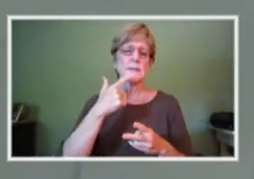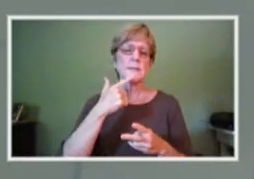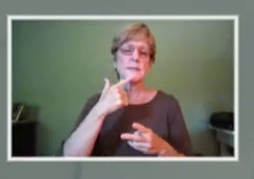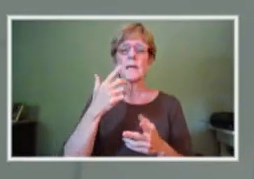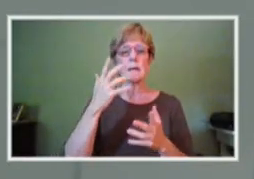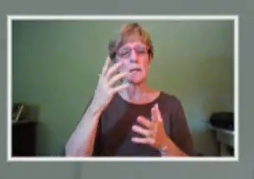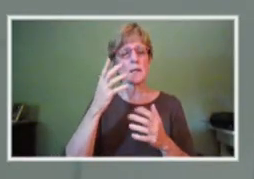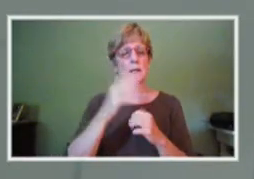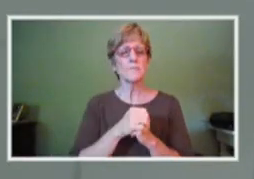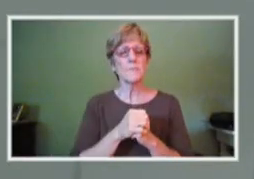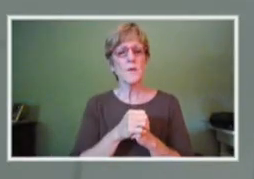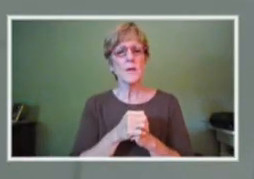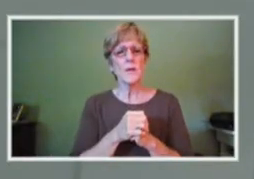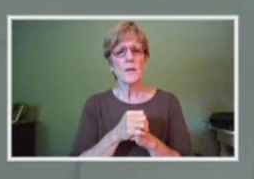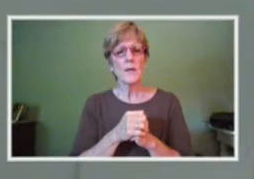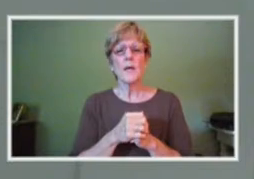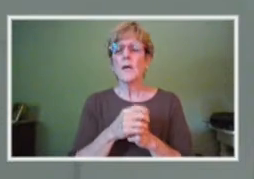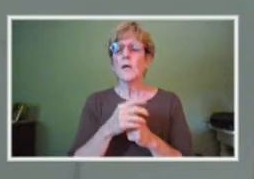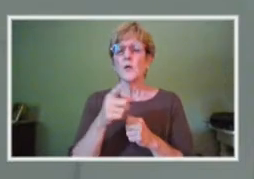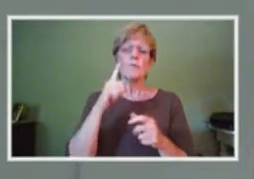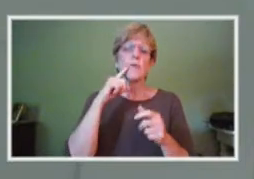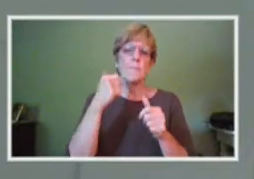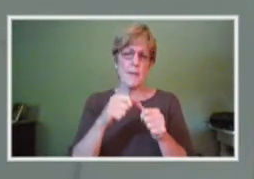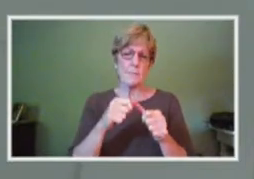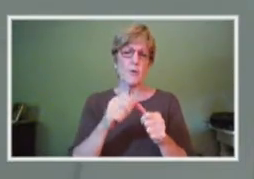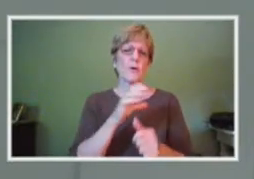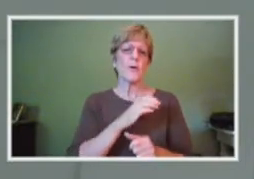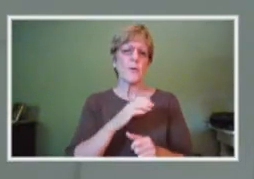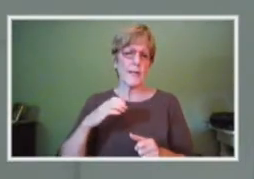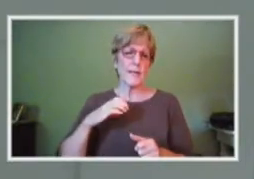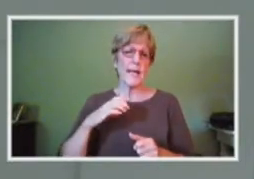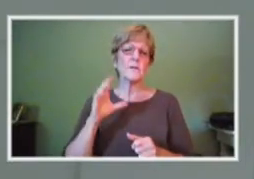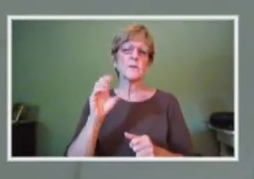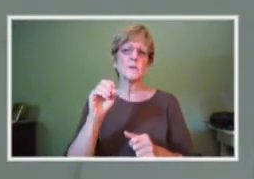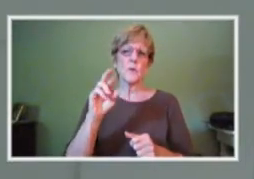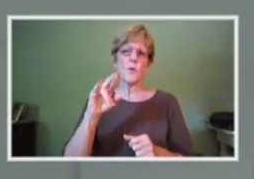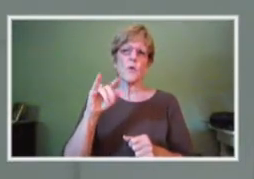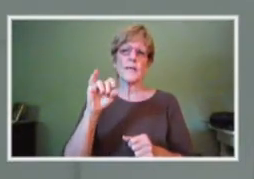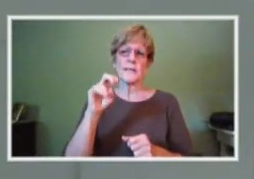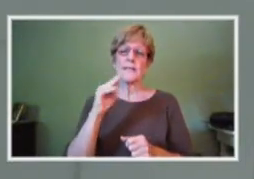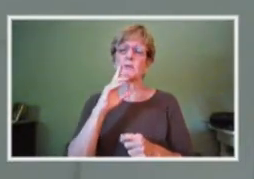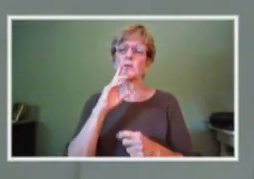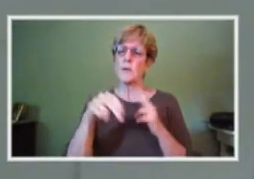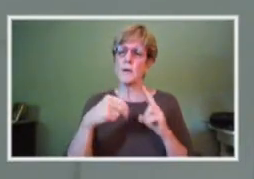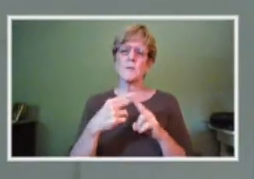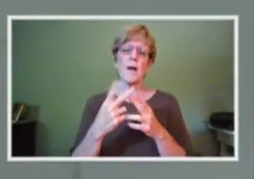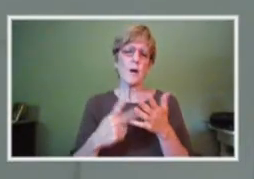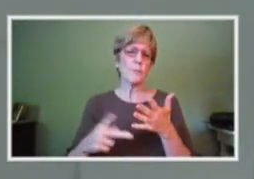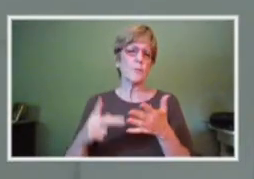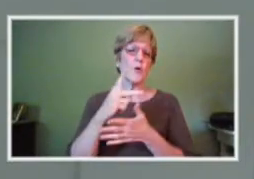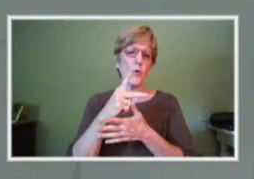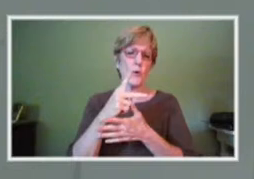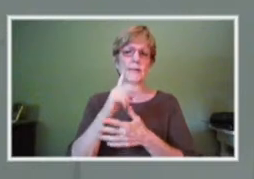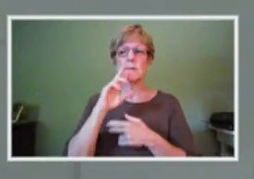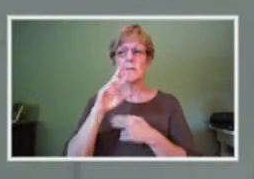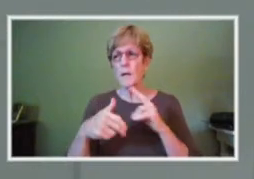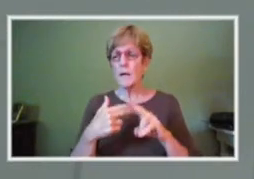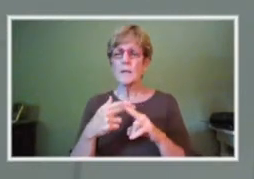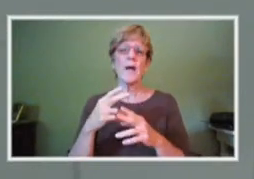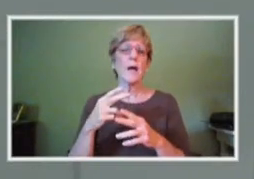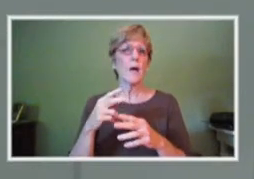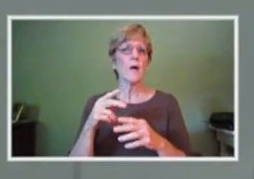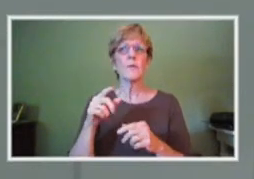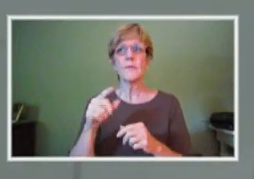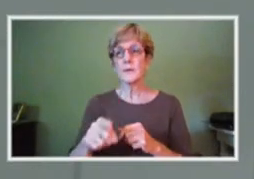words. If you remember, we had our council orientation and we talked about priorities, and we've been talking about our priorities for